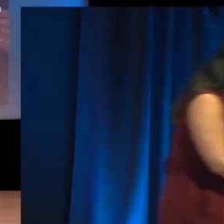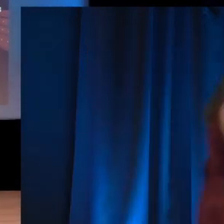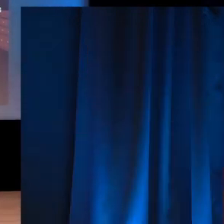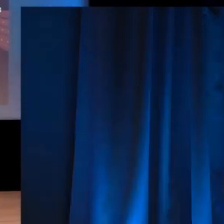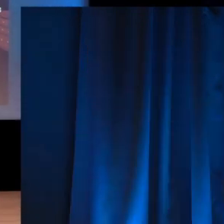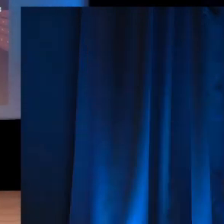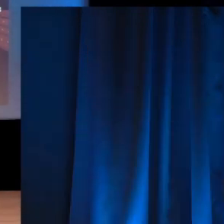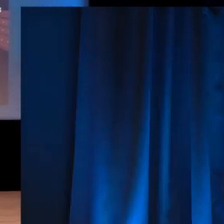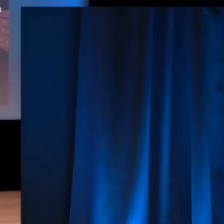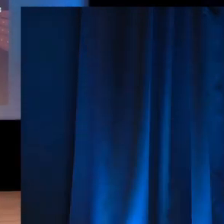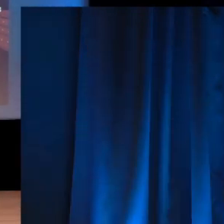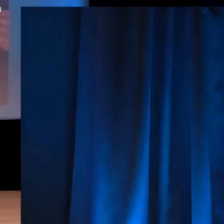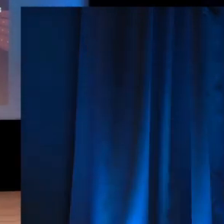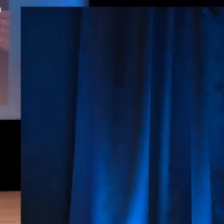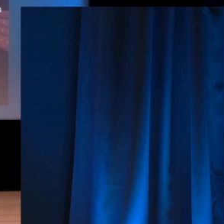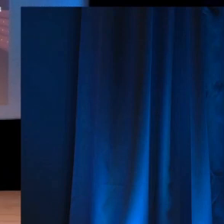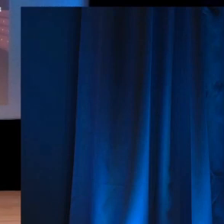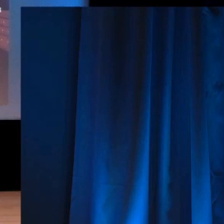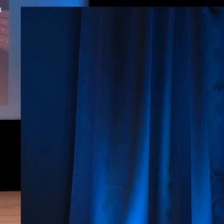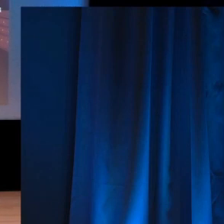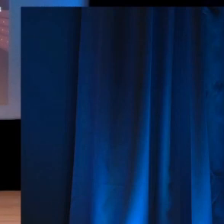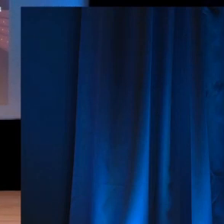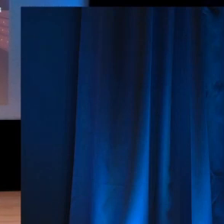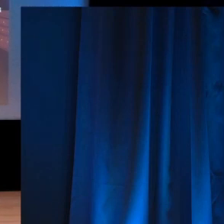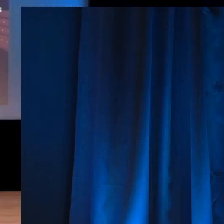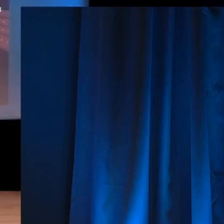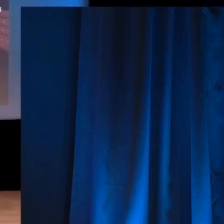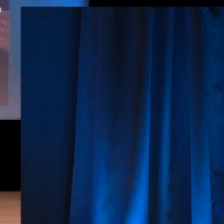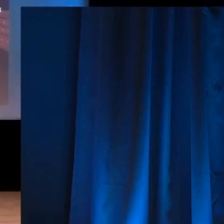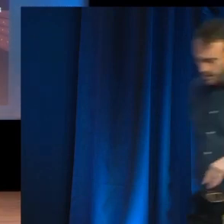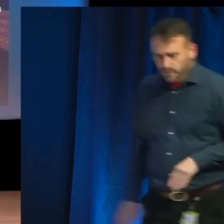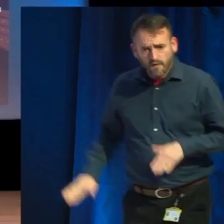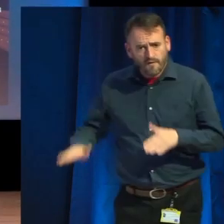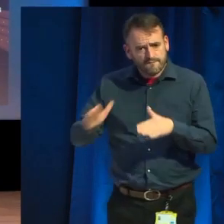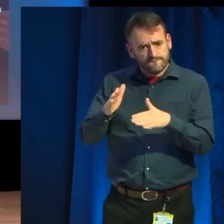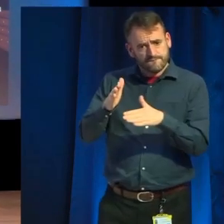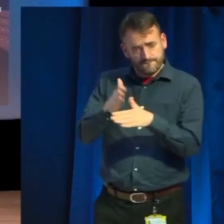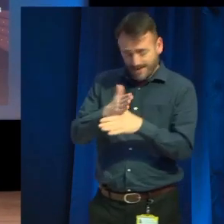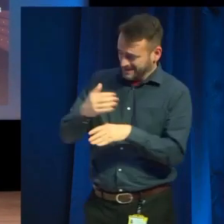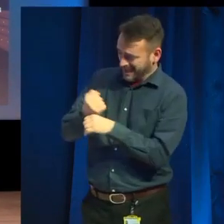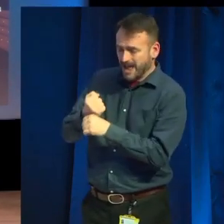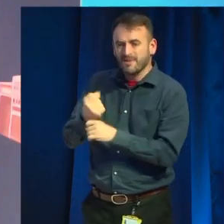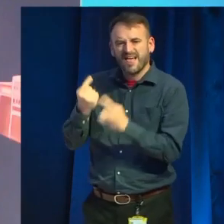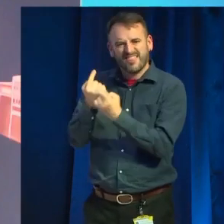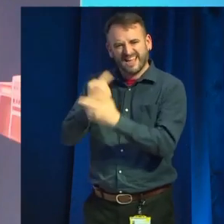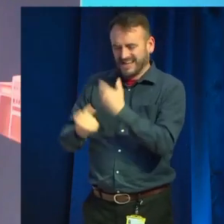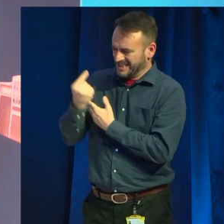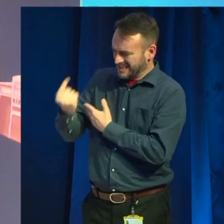was successful in this regard, because so Thing in Itself is a game about struggles of understanding another human